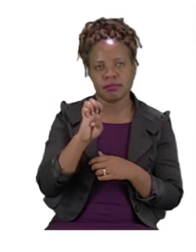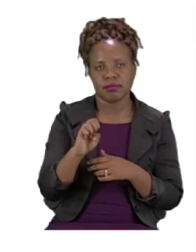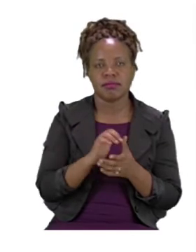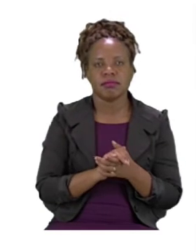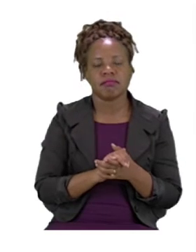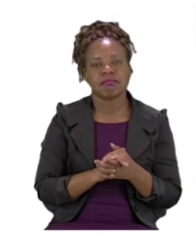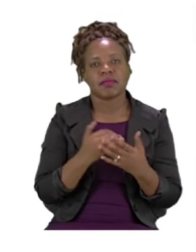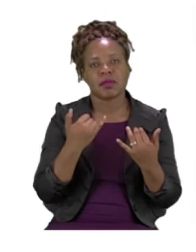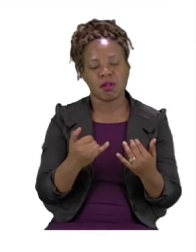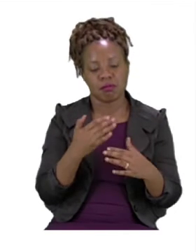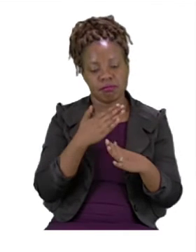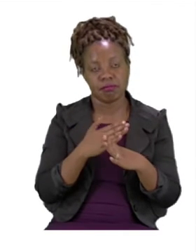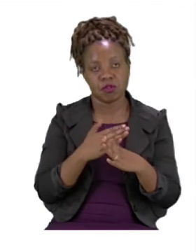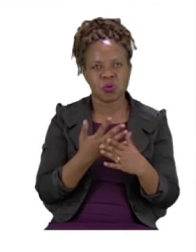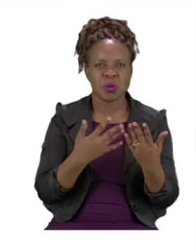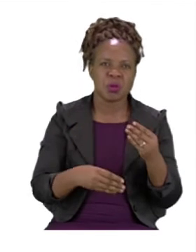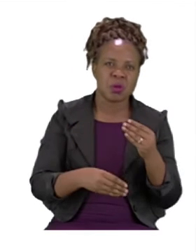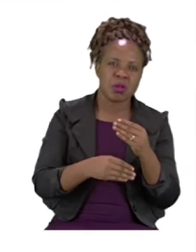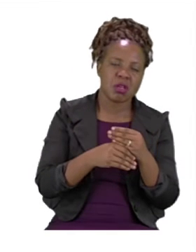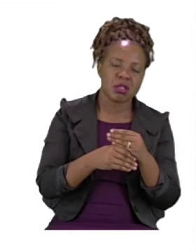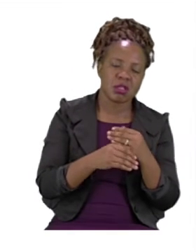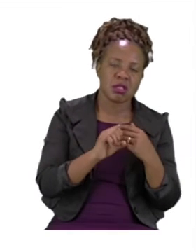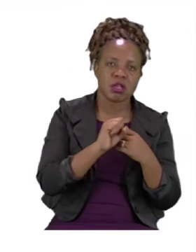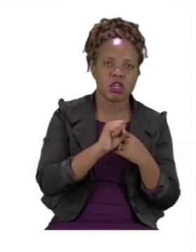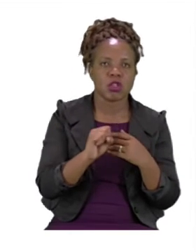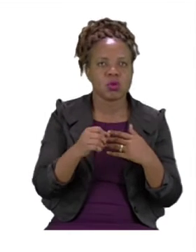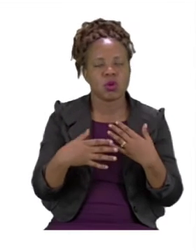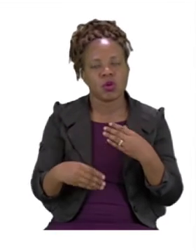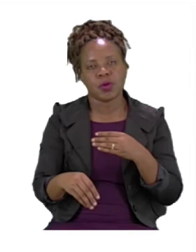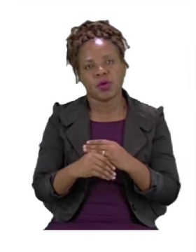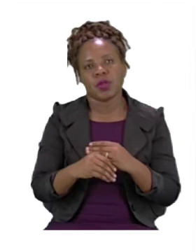to do our exercise and find out whether or not we're going to be adding